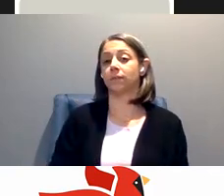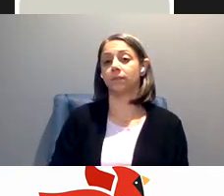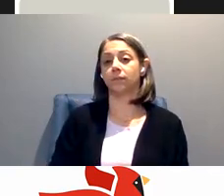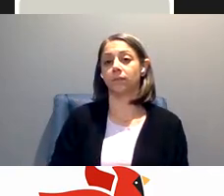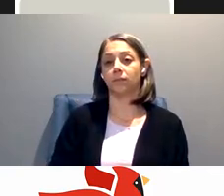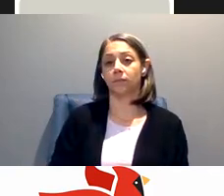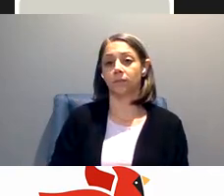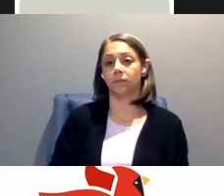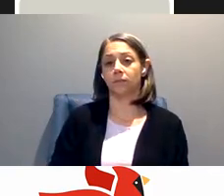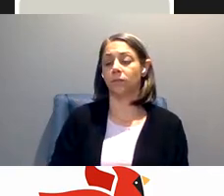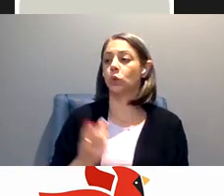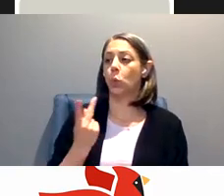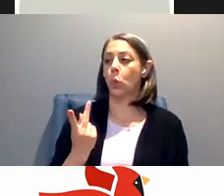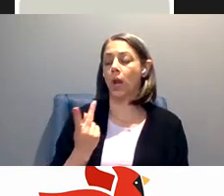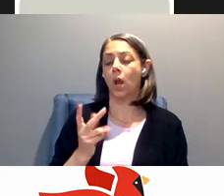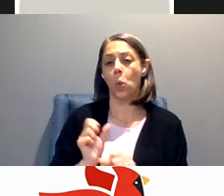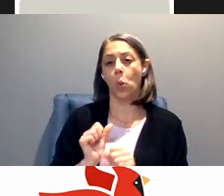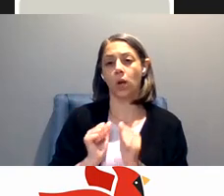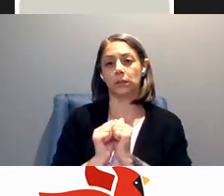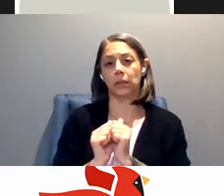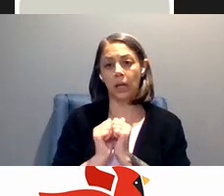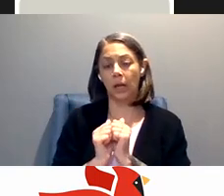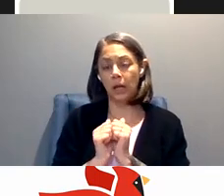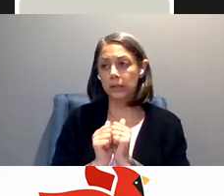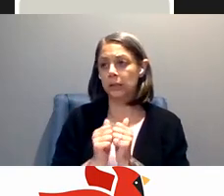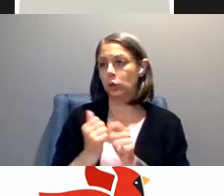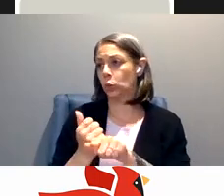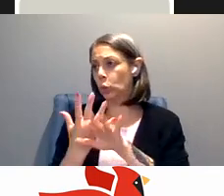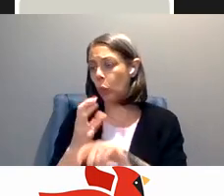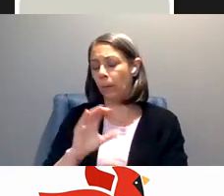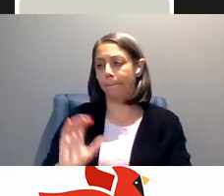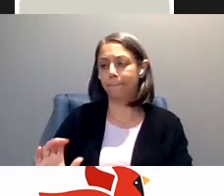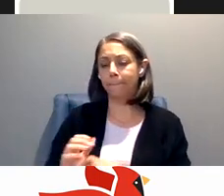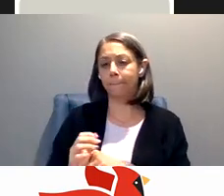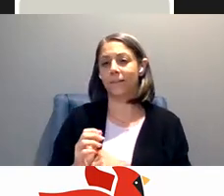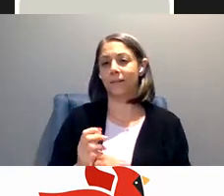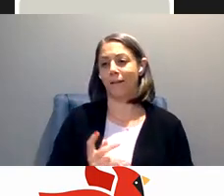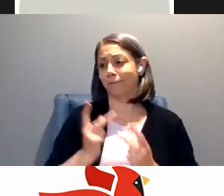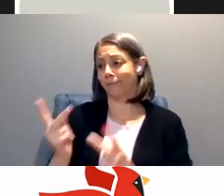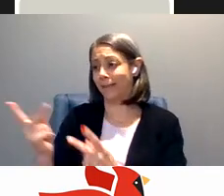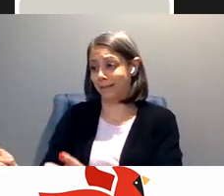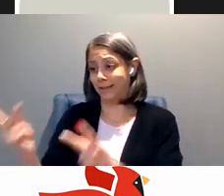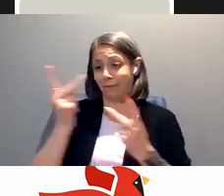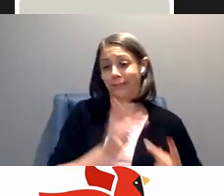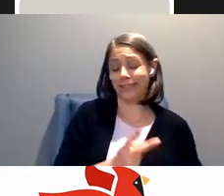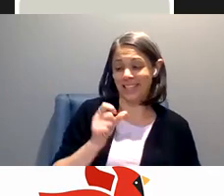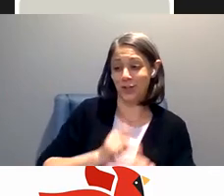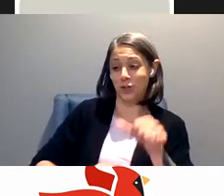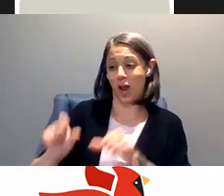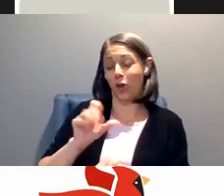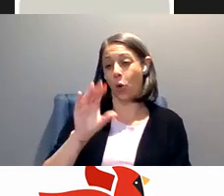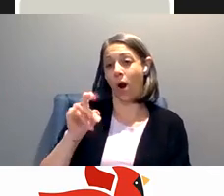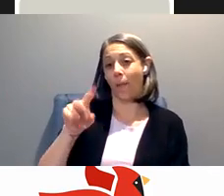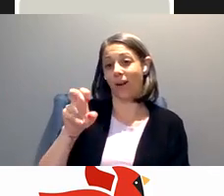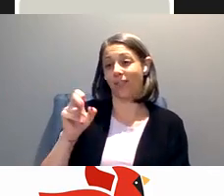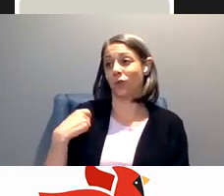we've kind of worked together and talked together and have Zoomed and called and gone to visit each other's cooperatives over the past